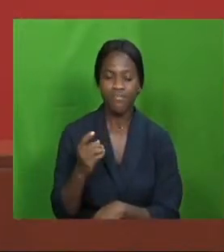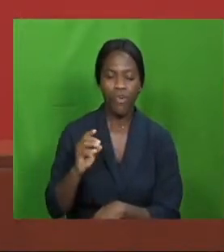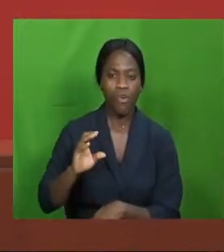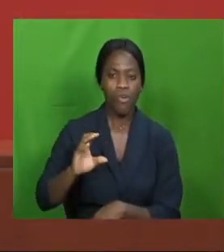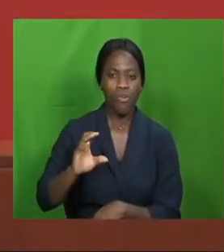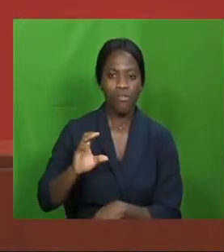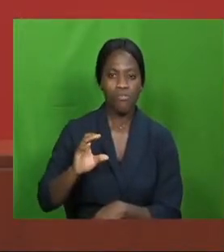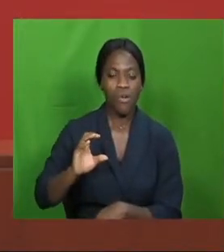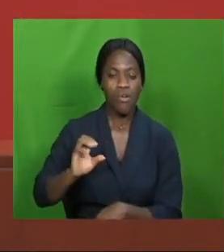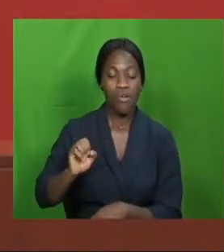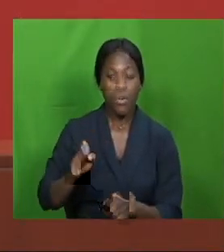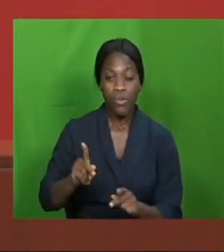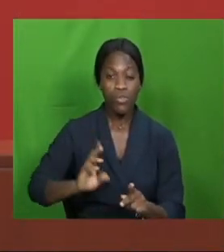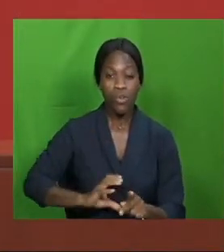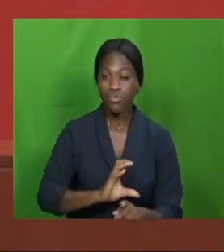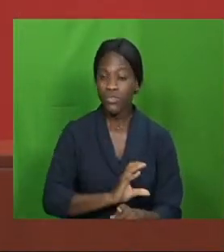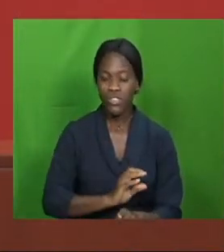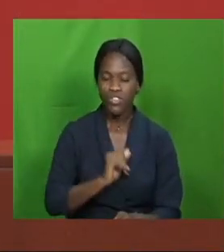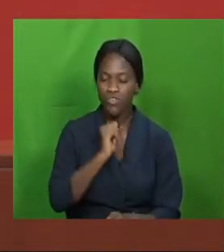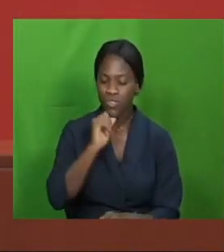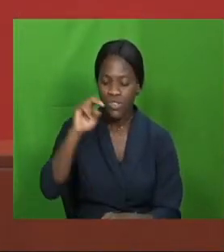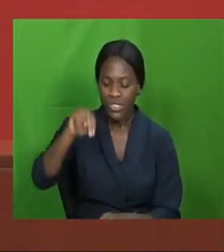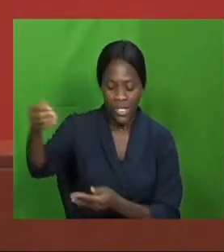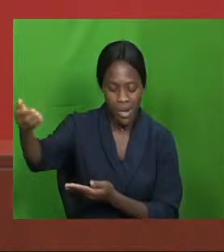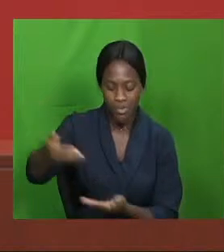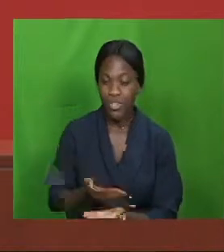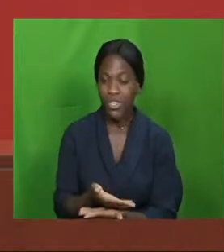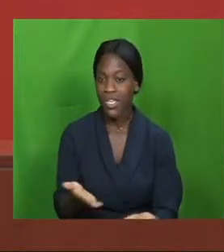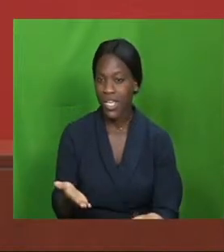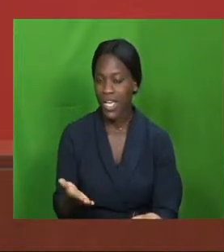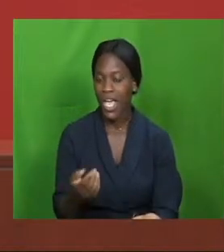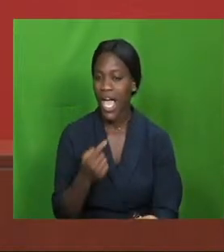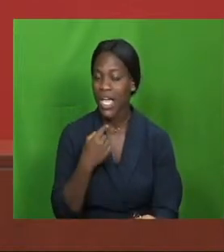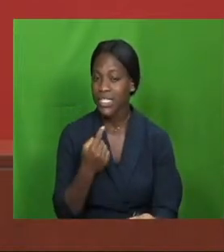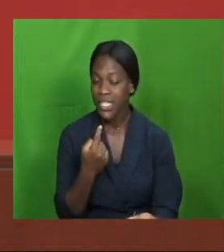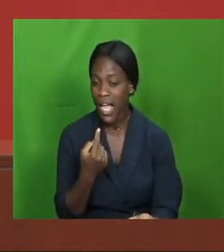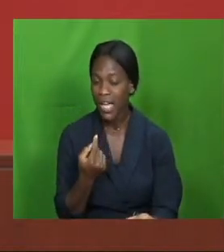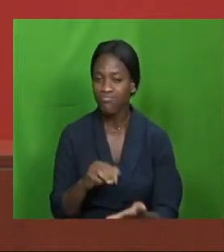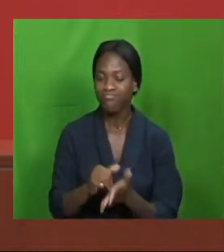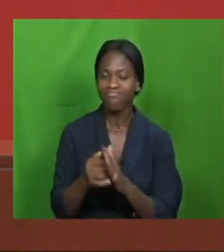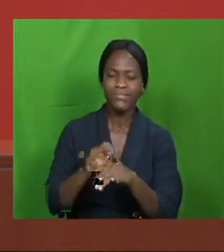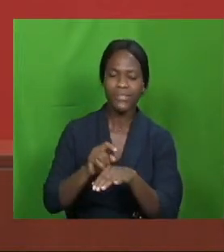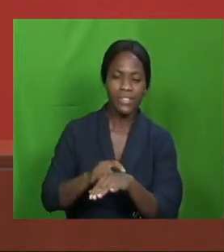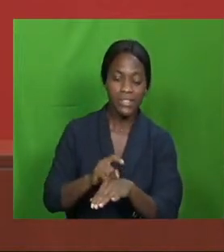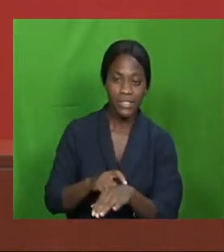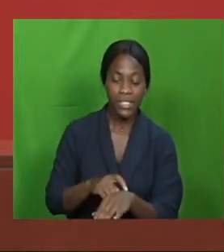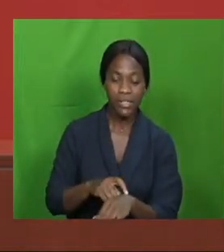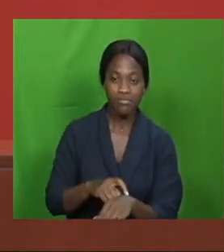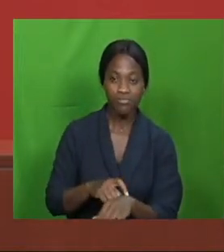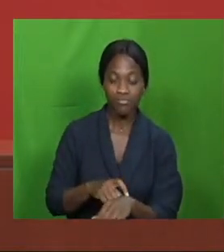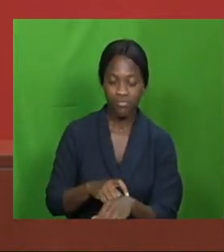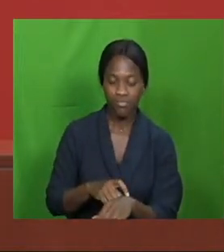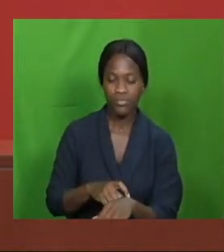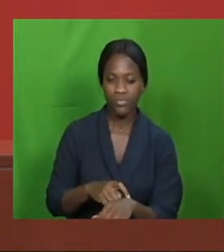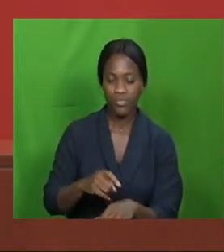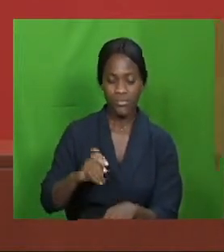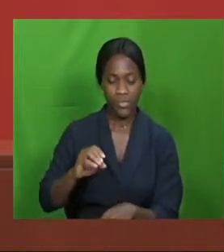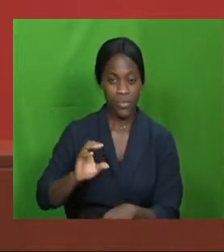of the House. According to him, in those instances, upon the conclusion of the work of the